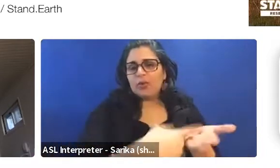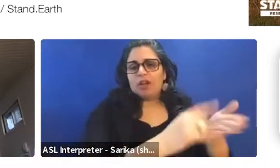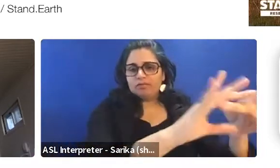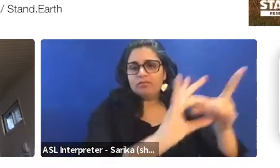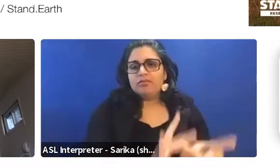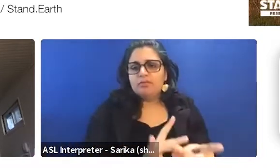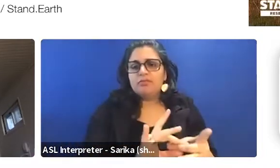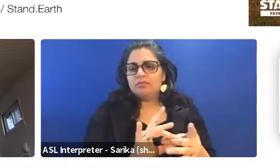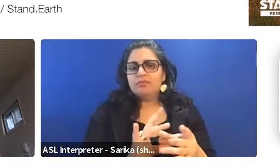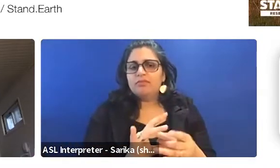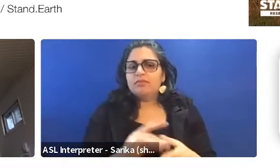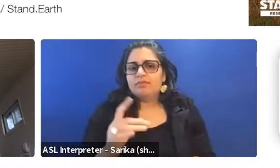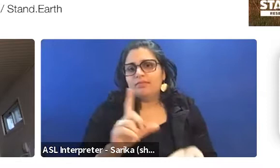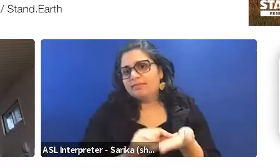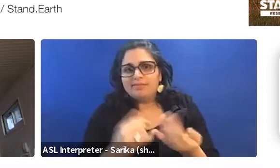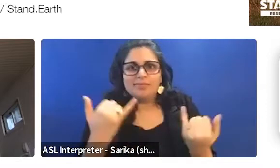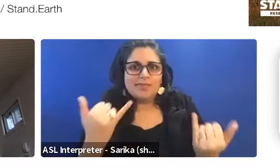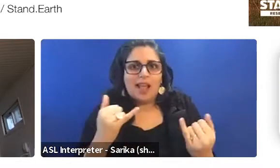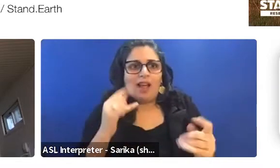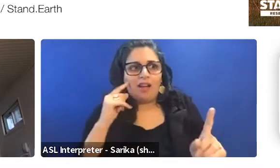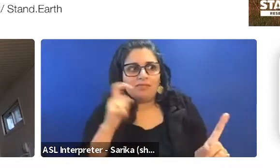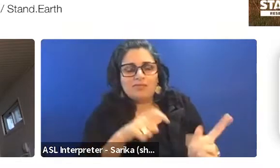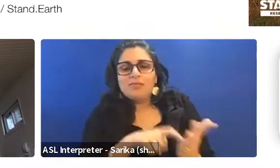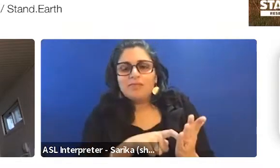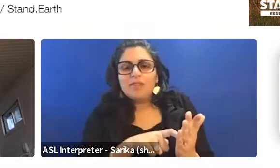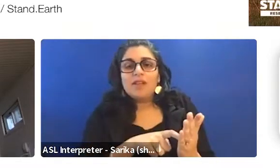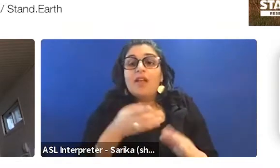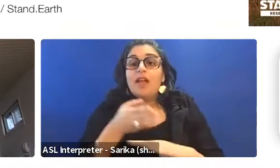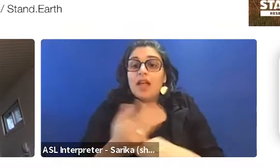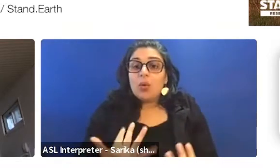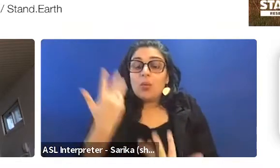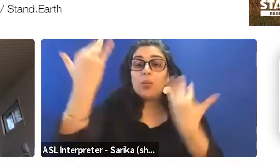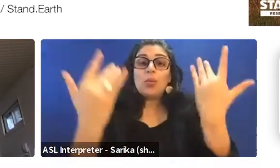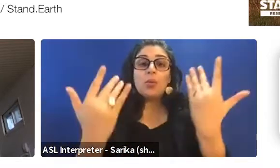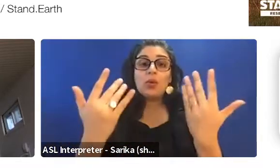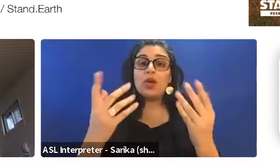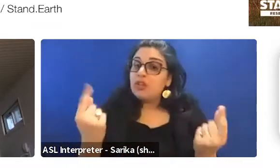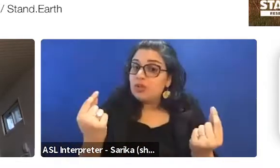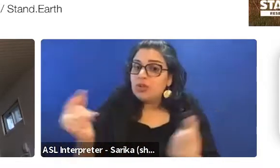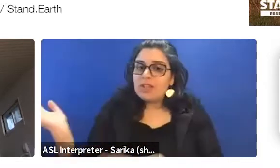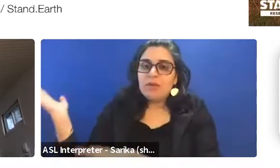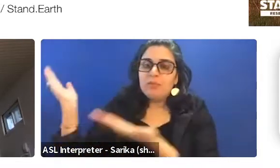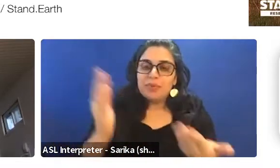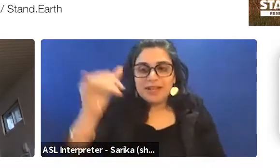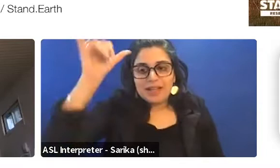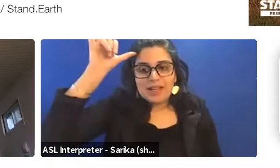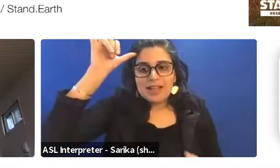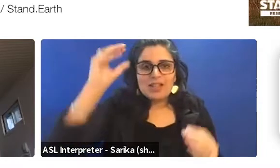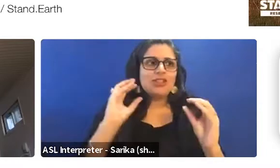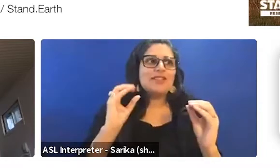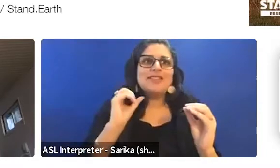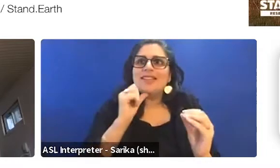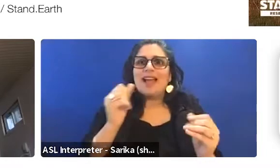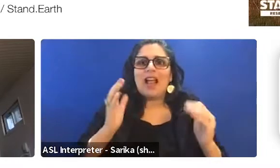media is picking up on. And right after they burn it, what they put? Cattle, right? There is no infrastructure, not a lot of roads, but